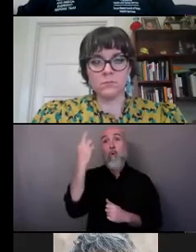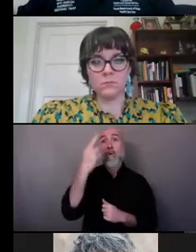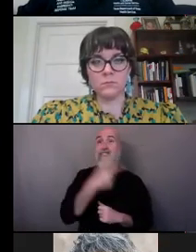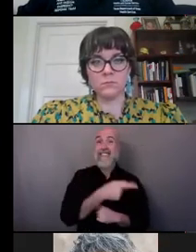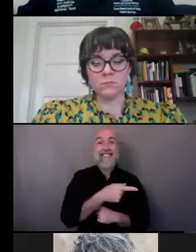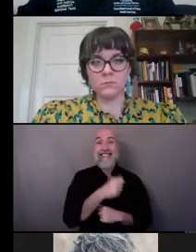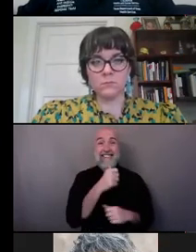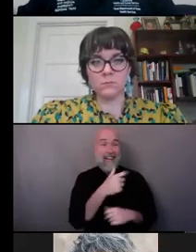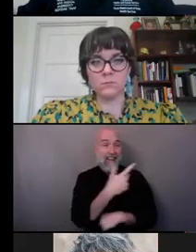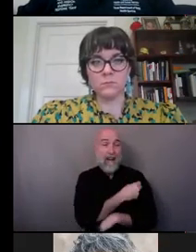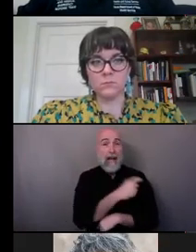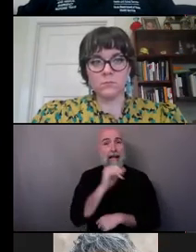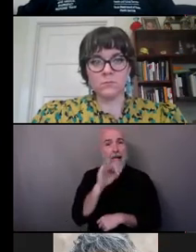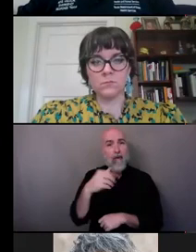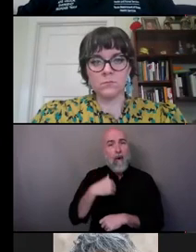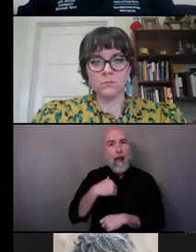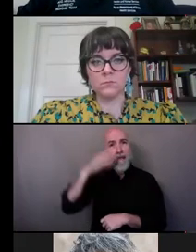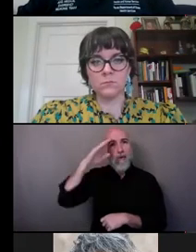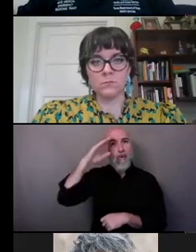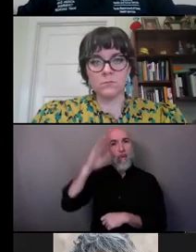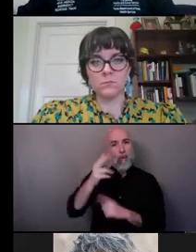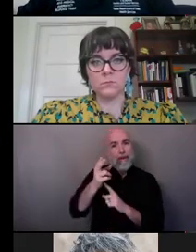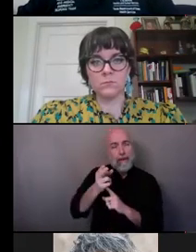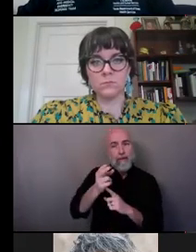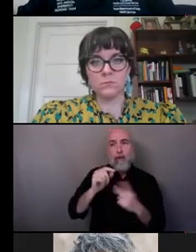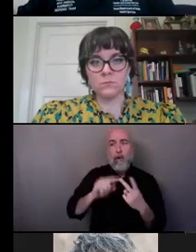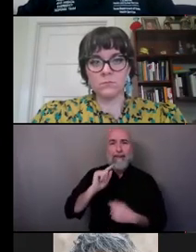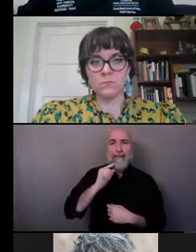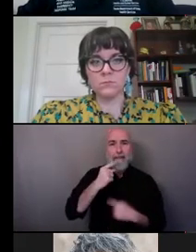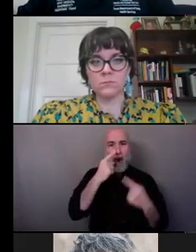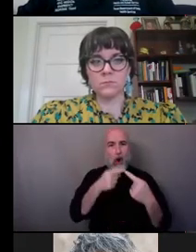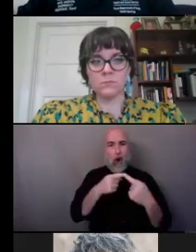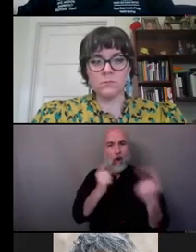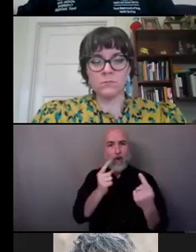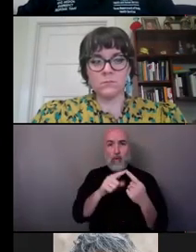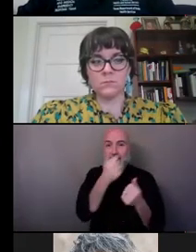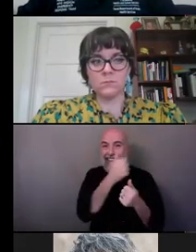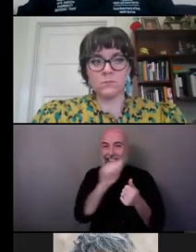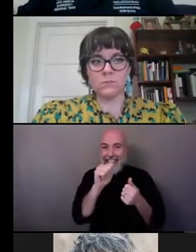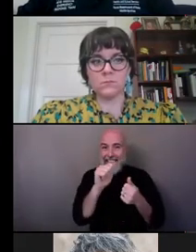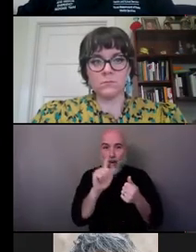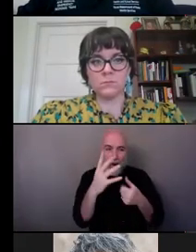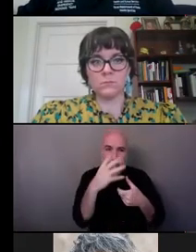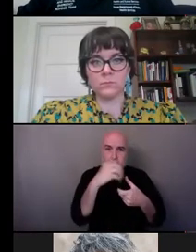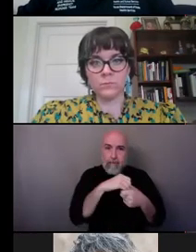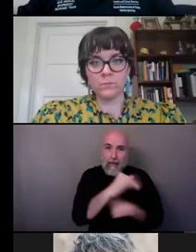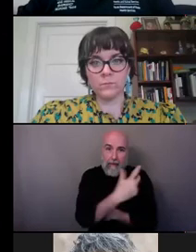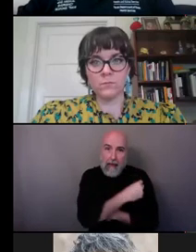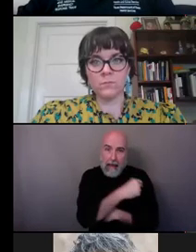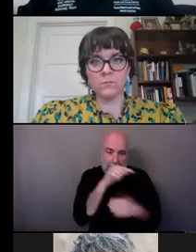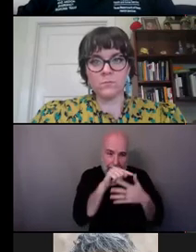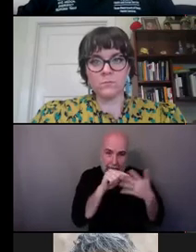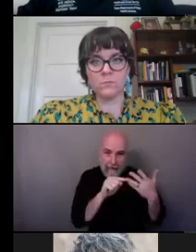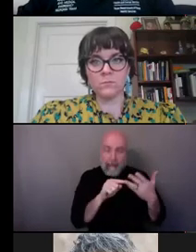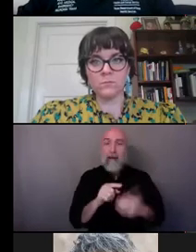if you have a known history of severe allergic reaction to any of the components of the vaccine. And just